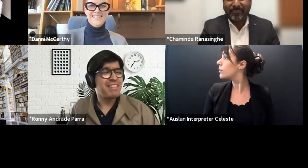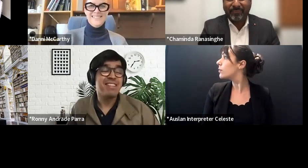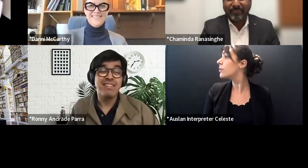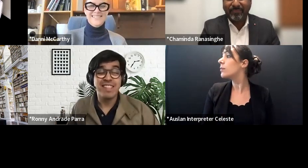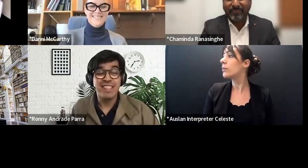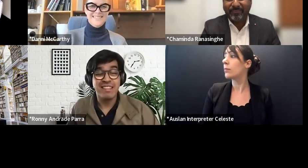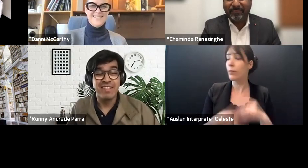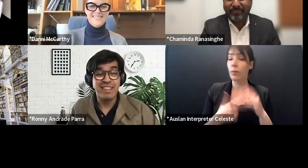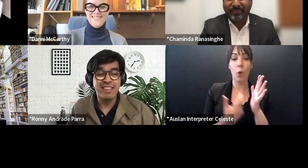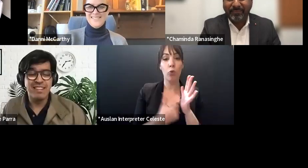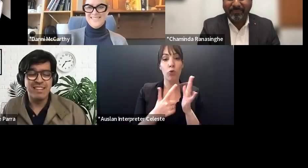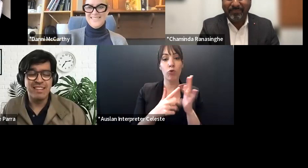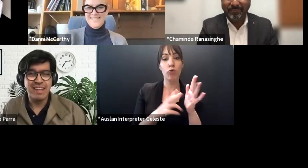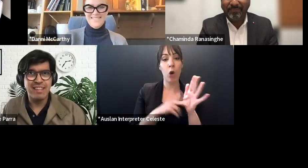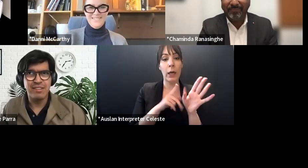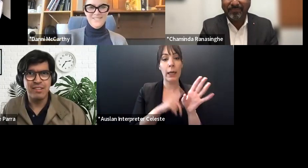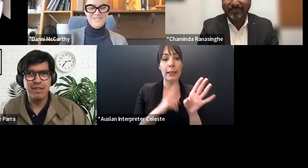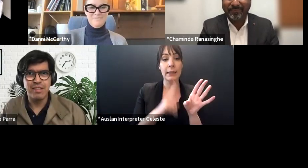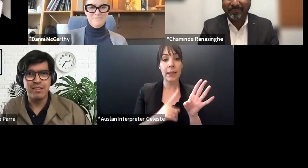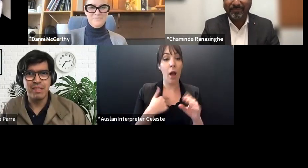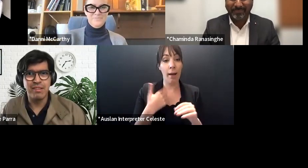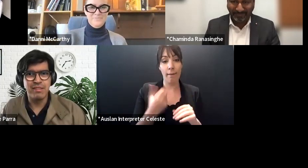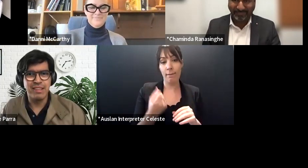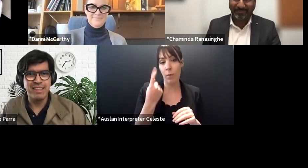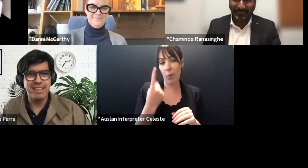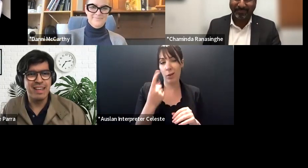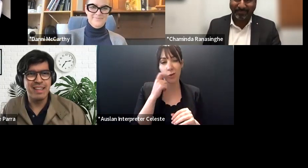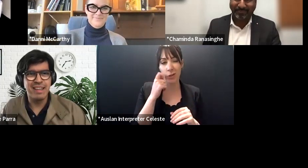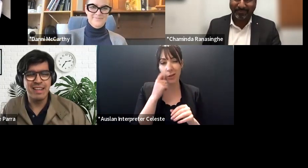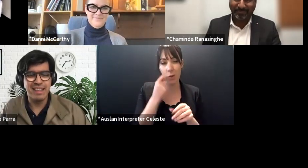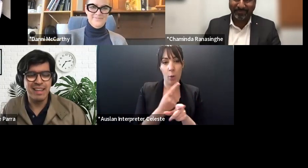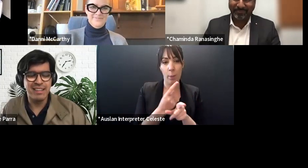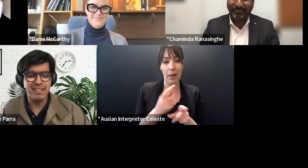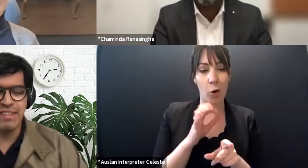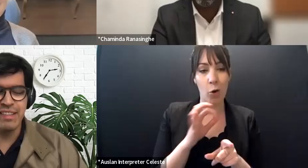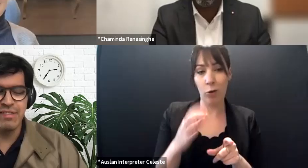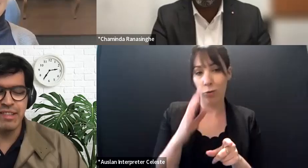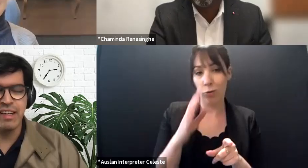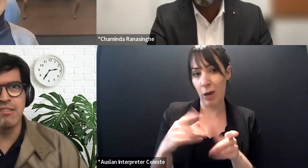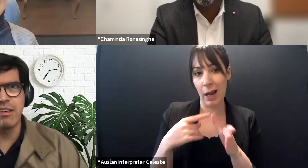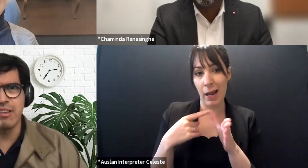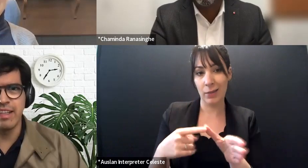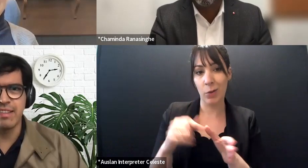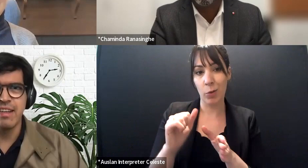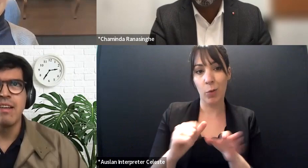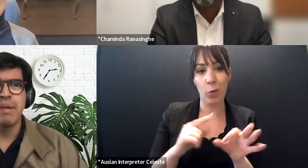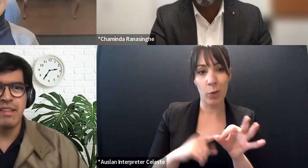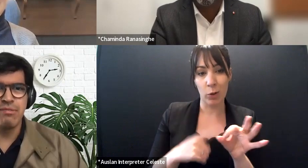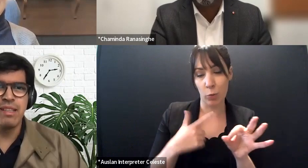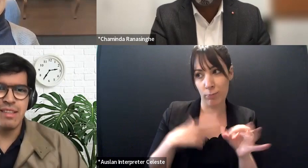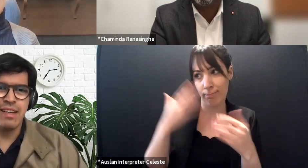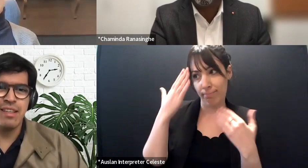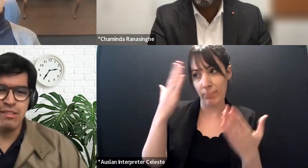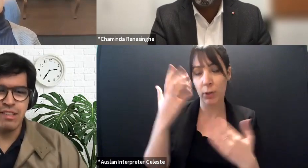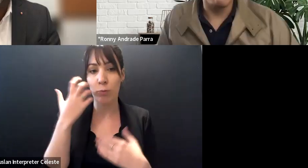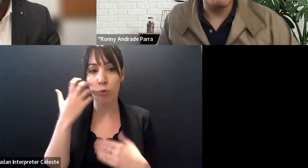It's a bit of a cheeky comment. It's not a direct answer to your question, because to be honest, I don't have an answer for you. I don't know where we're going next. But there's